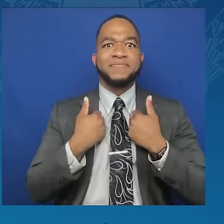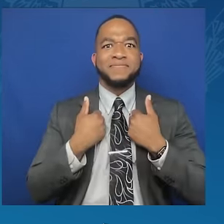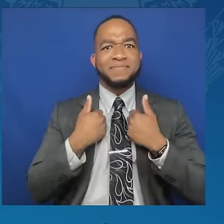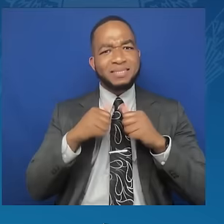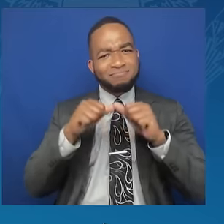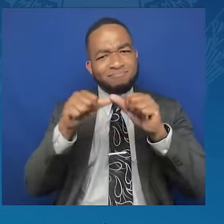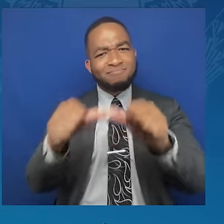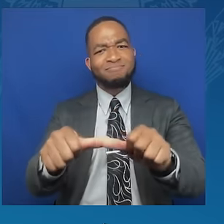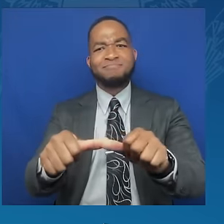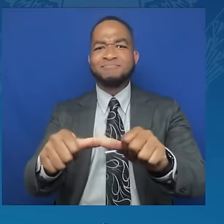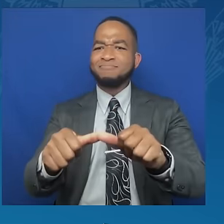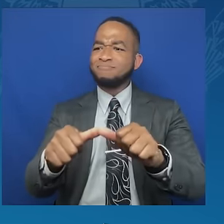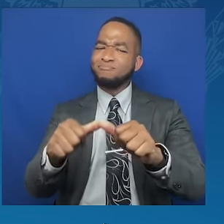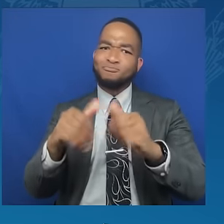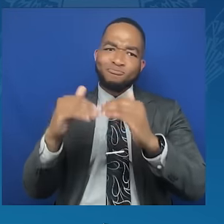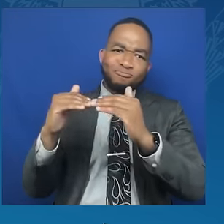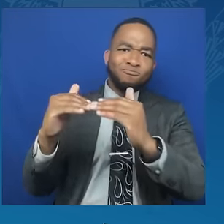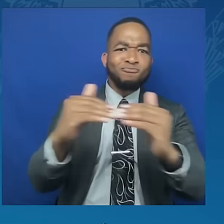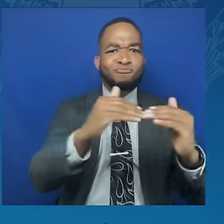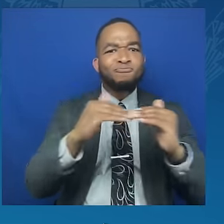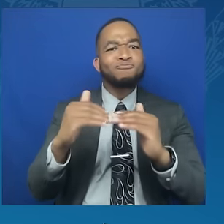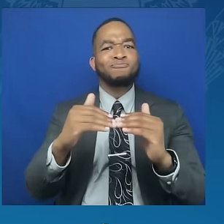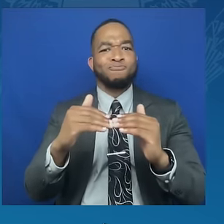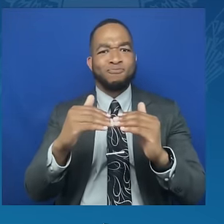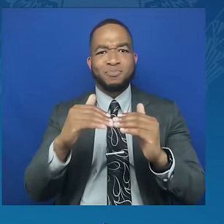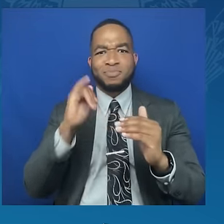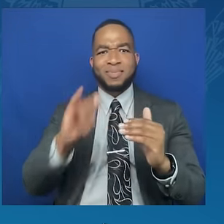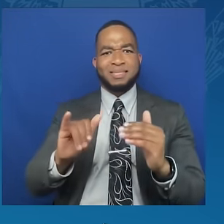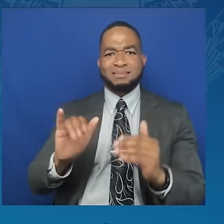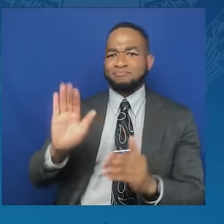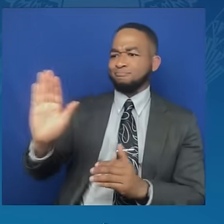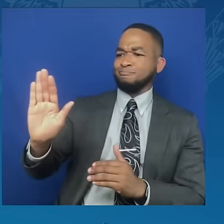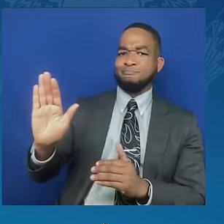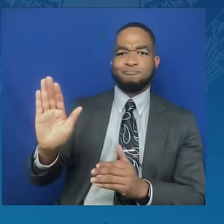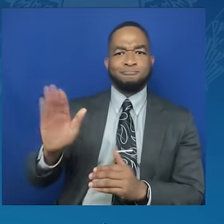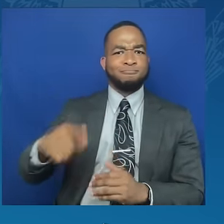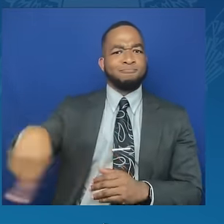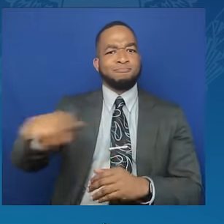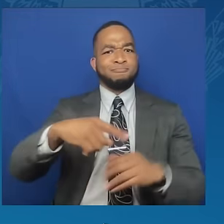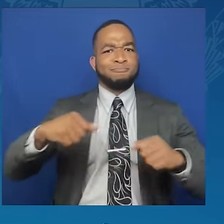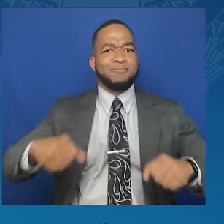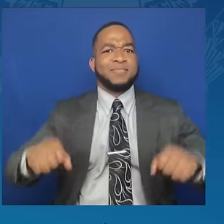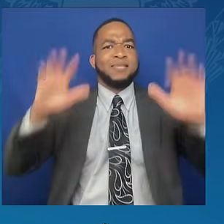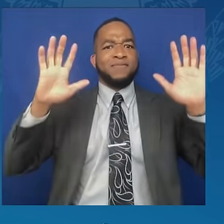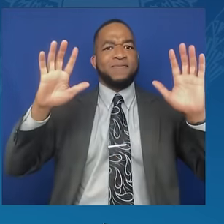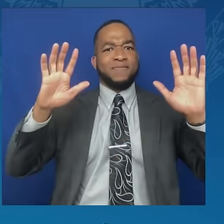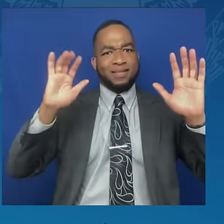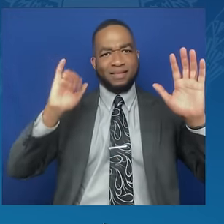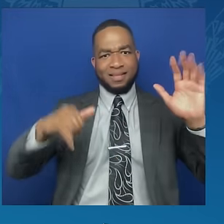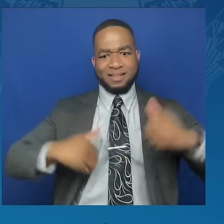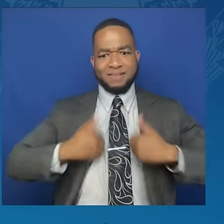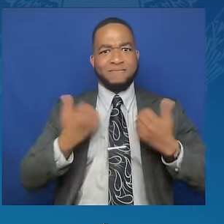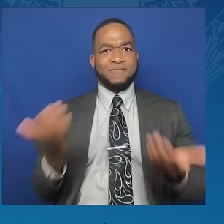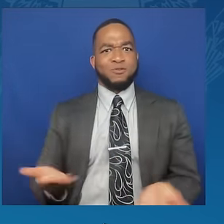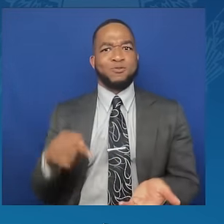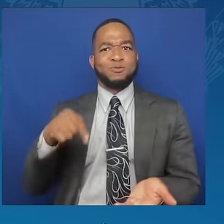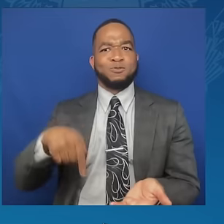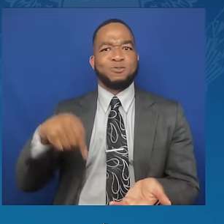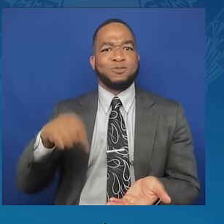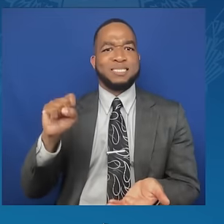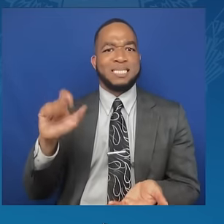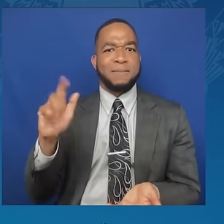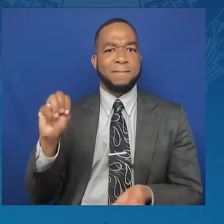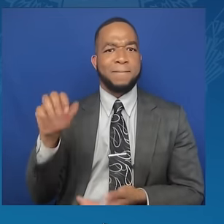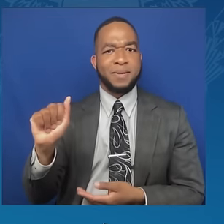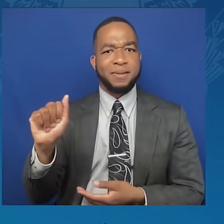sacrifice of the people of this district, this hometown of mine, that brought us the Civil Rights Act of